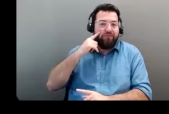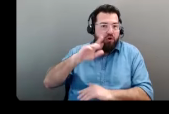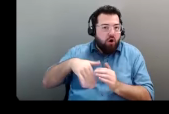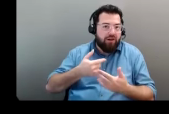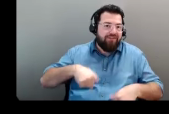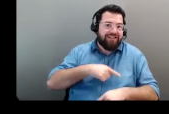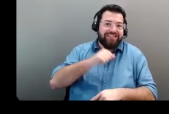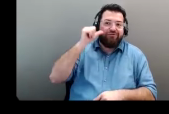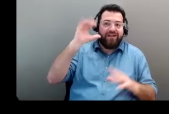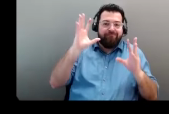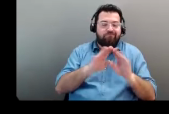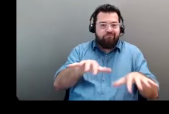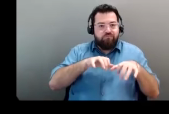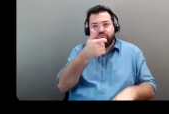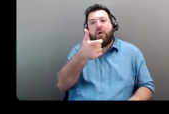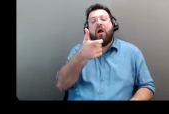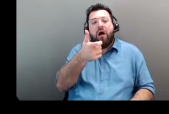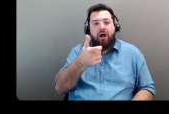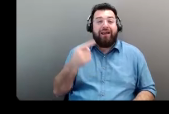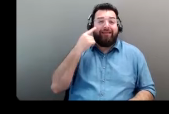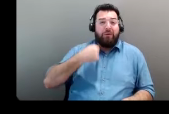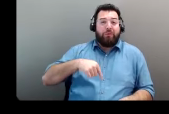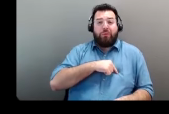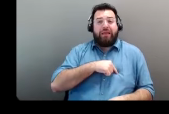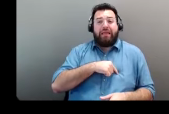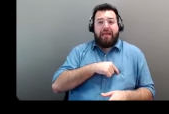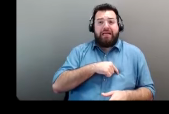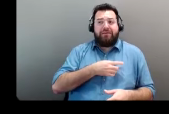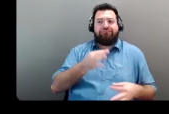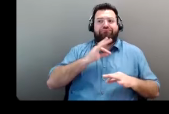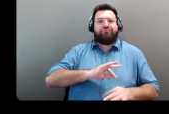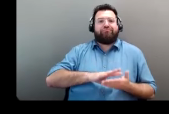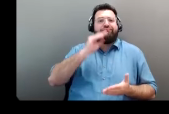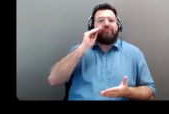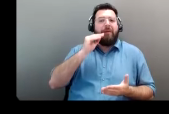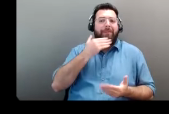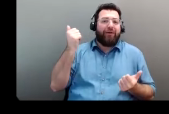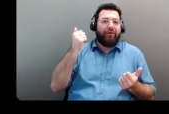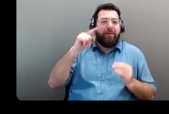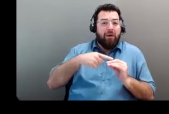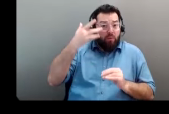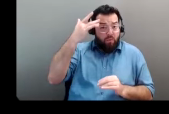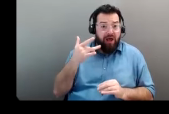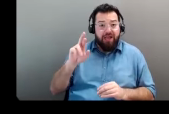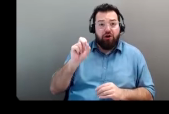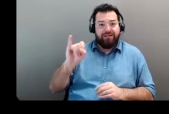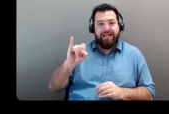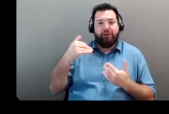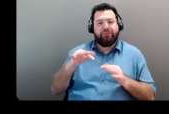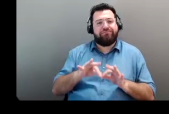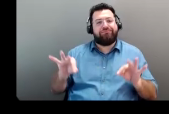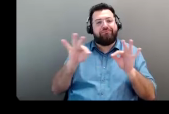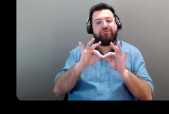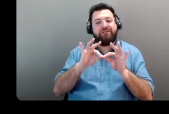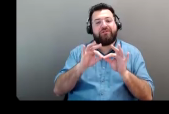were in convocation yesterday, I think we all gained a much better view of why RSI is important. So a shout